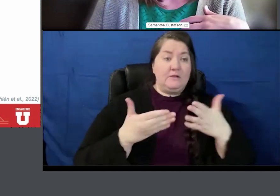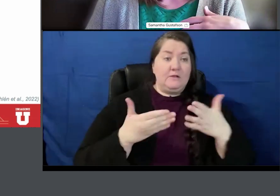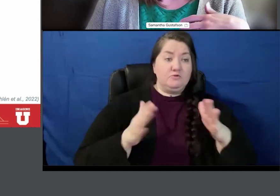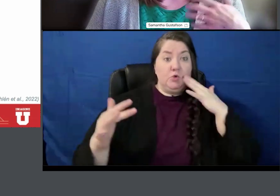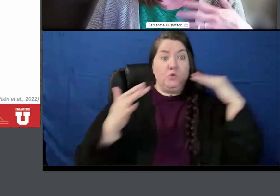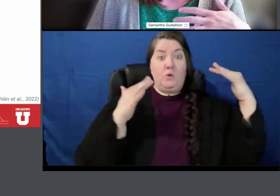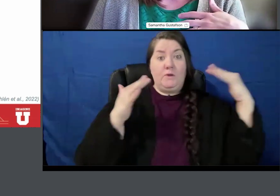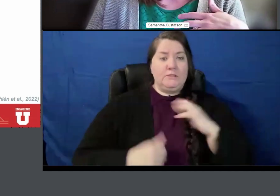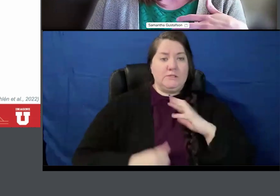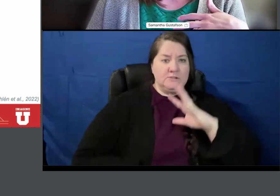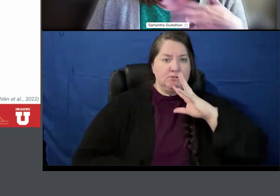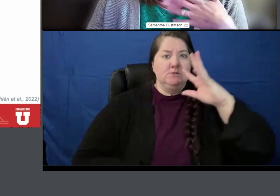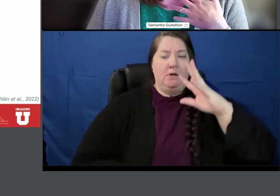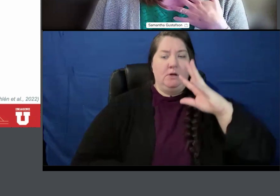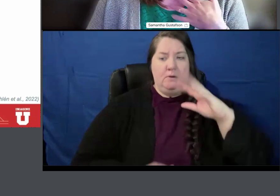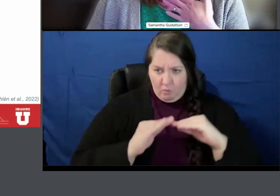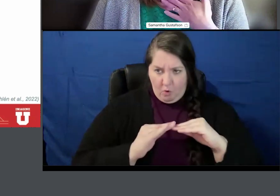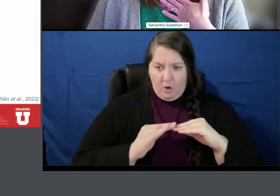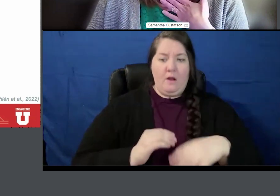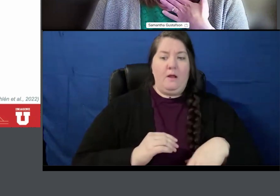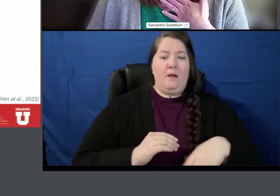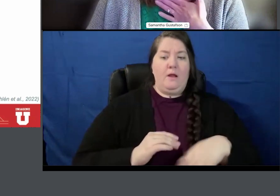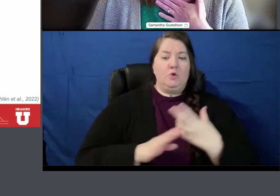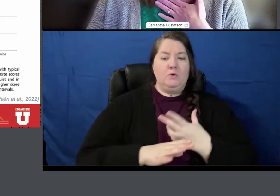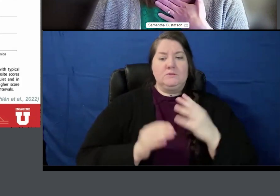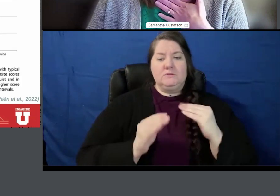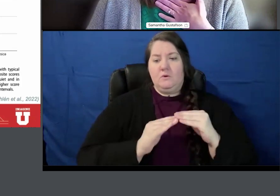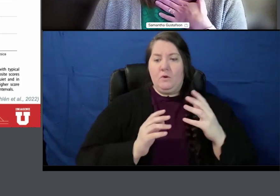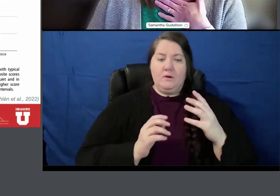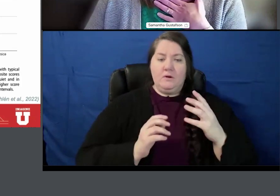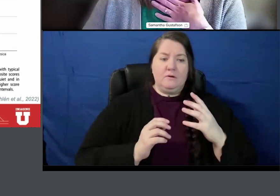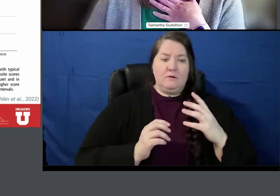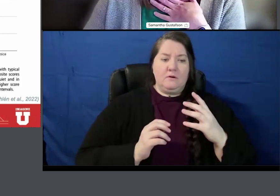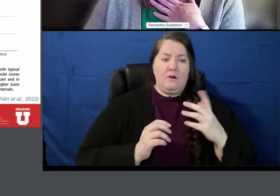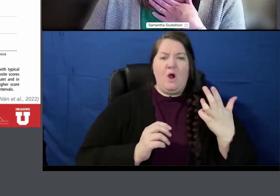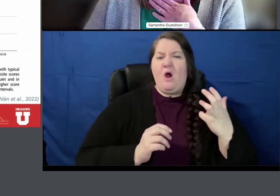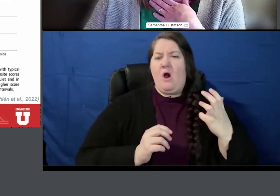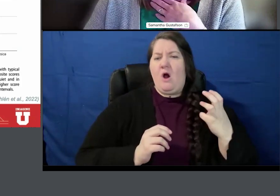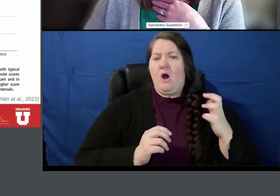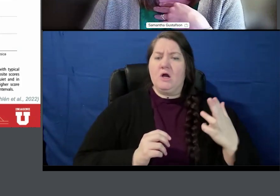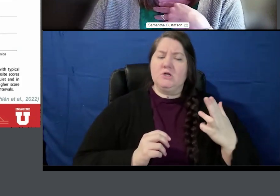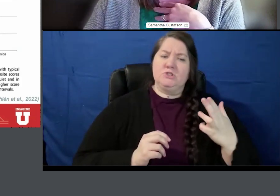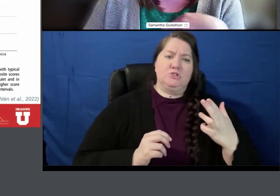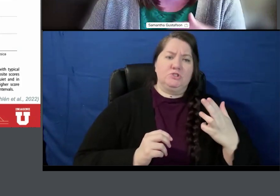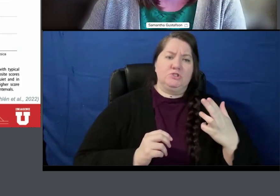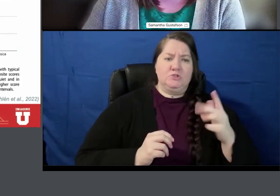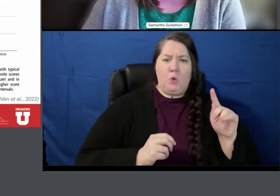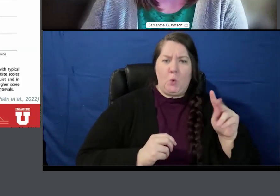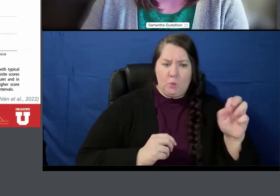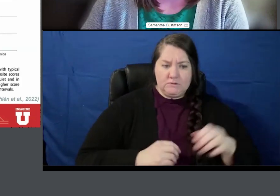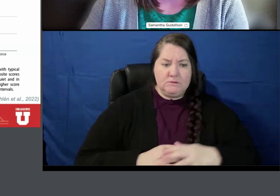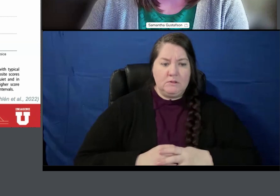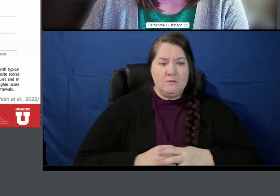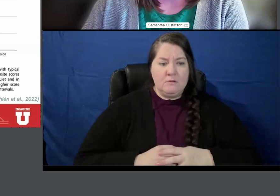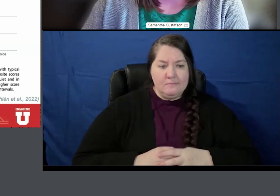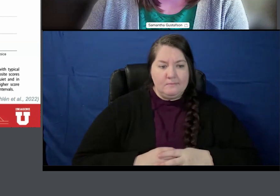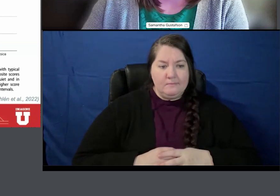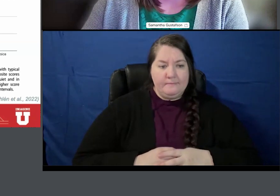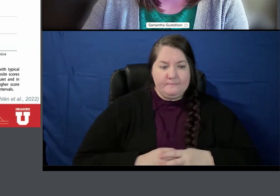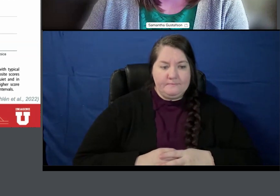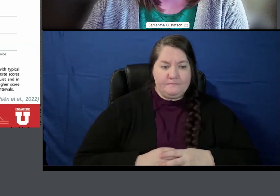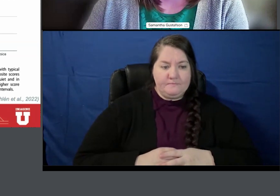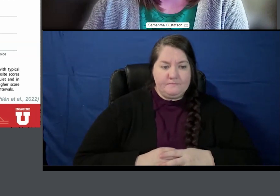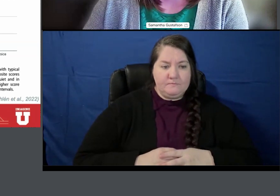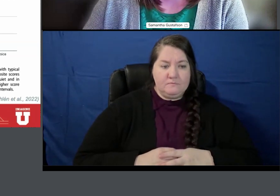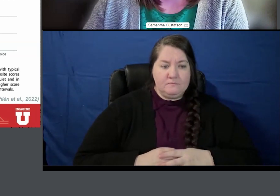noisy, and we also may use more harsh vocal qualities. So when we look at the